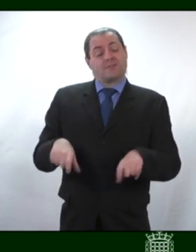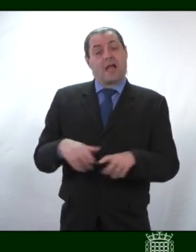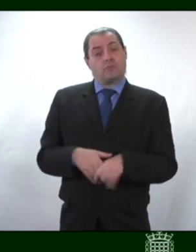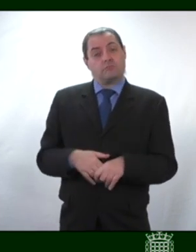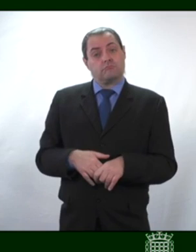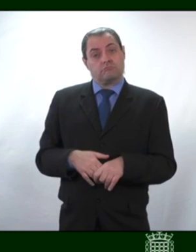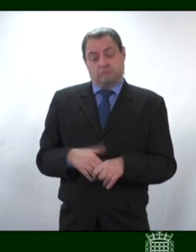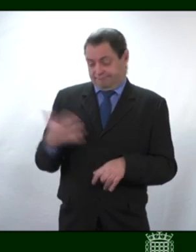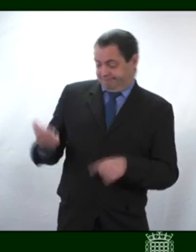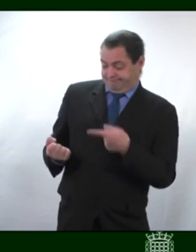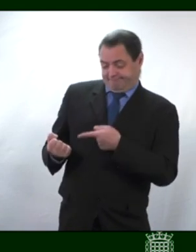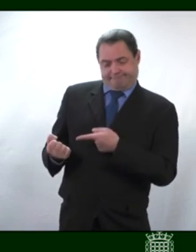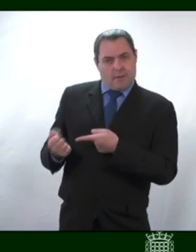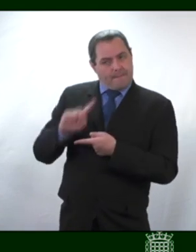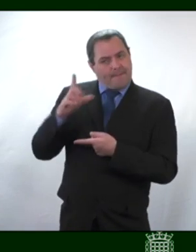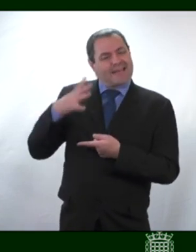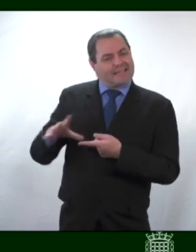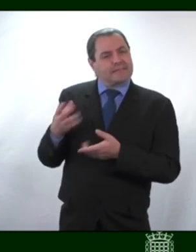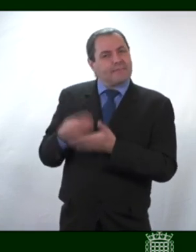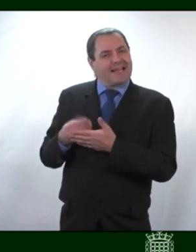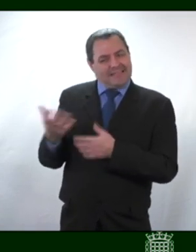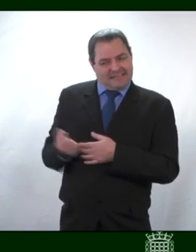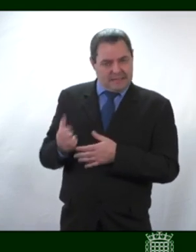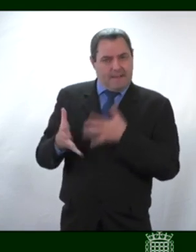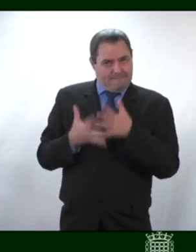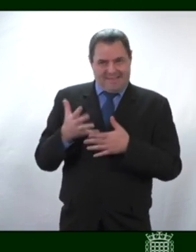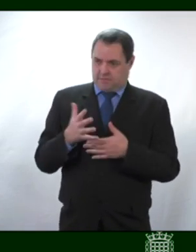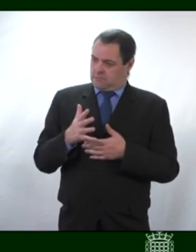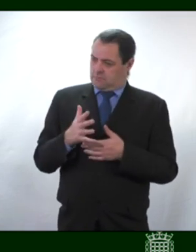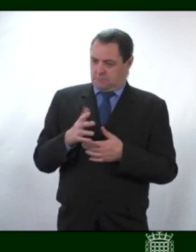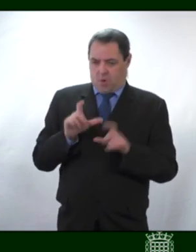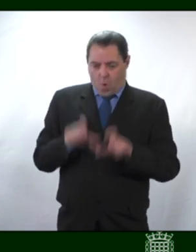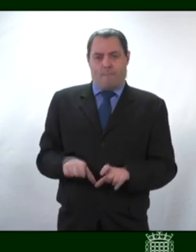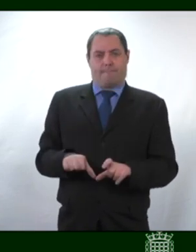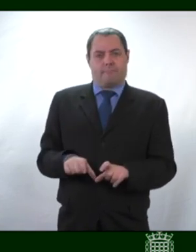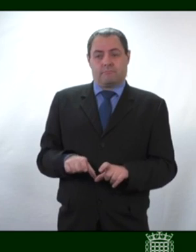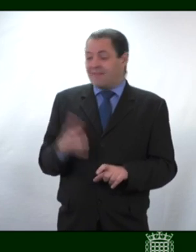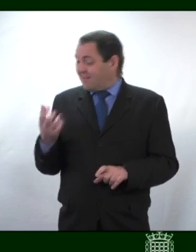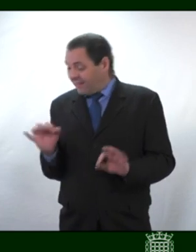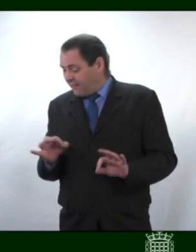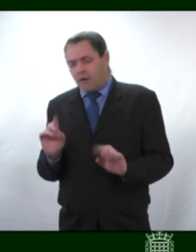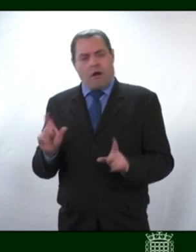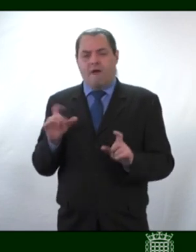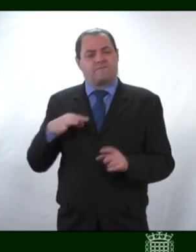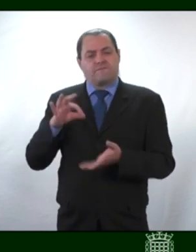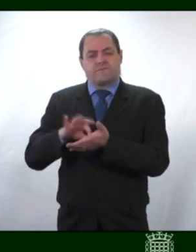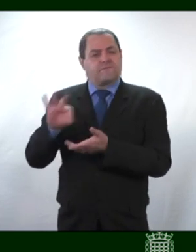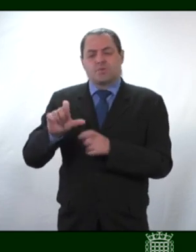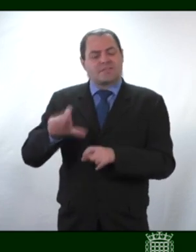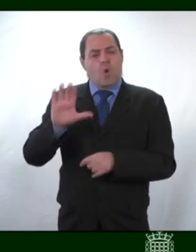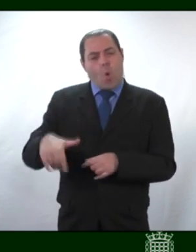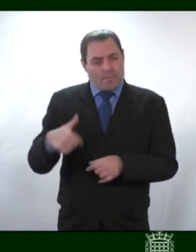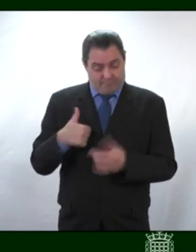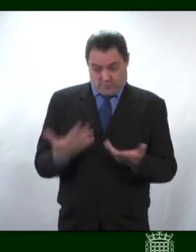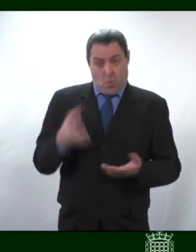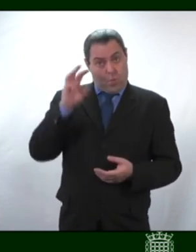financial support to do the right thing, to stop the virus and stay at home. So in Wales, where we're in national lockdown,